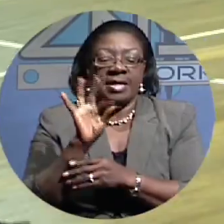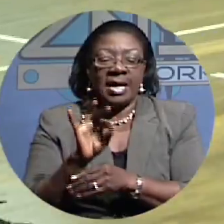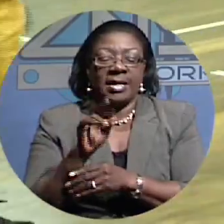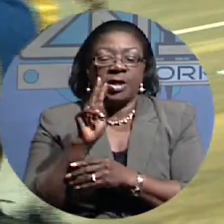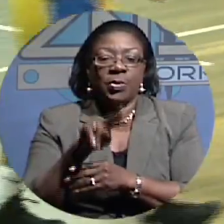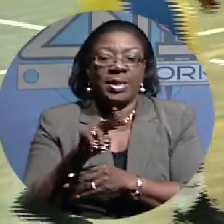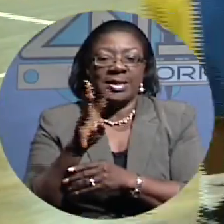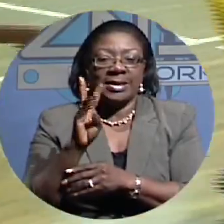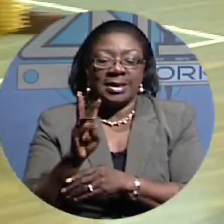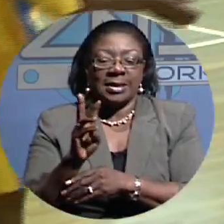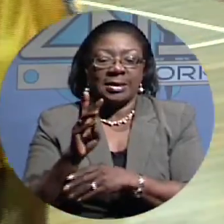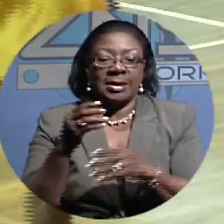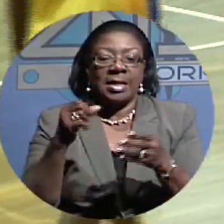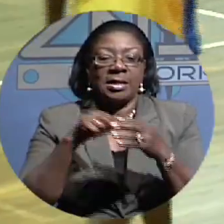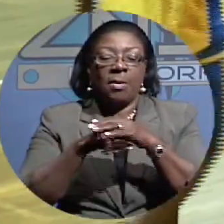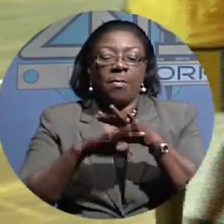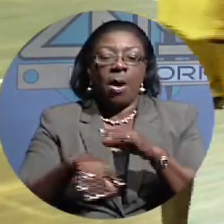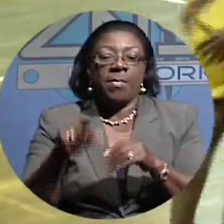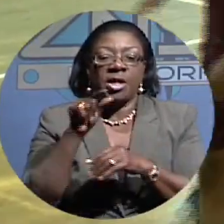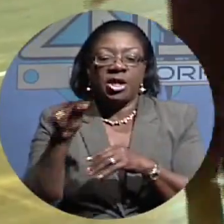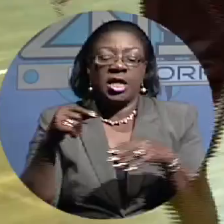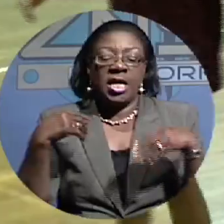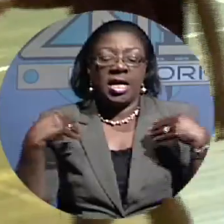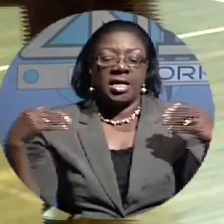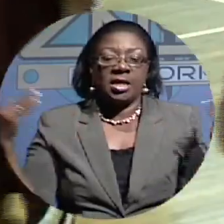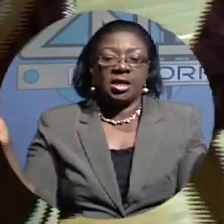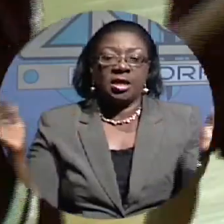59-26, the Bemidji Angels, but it would roll